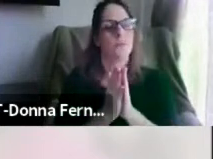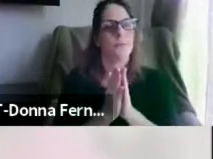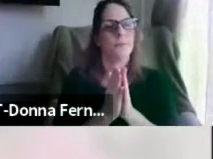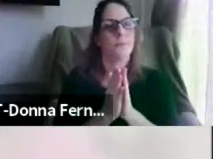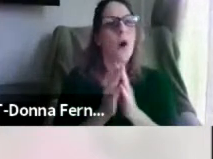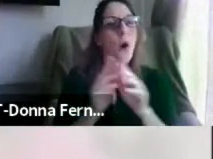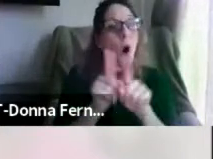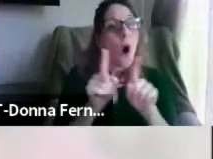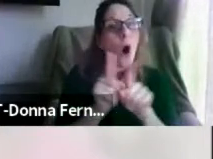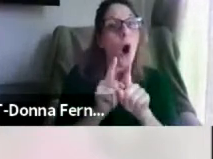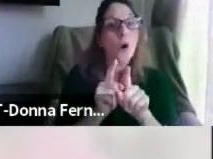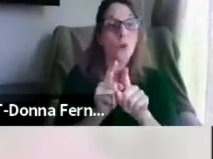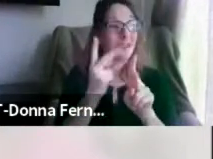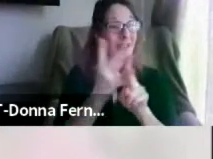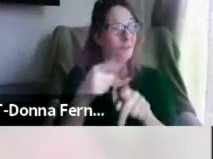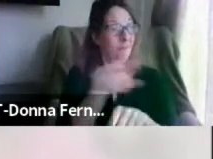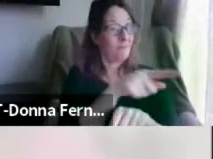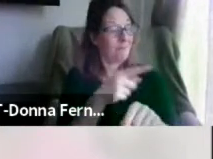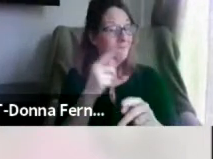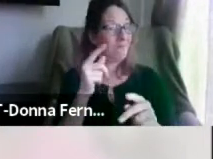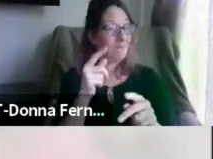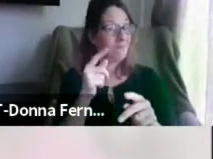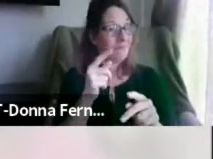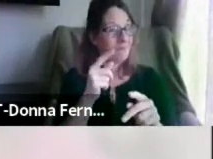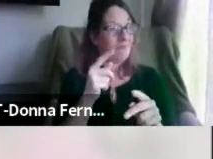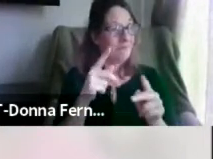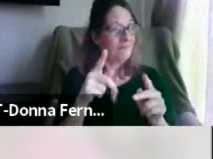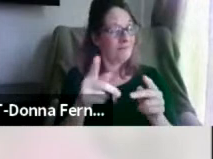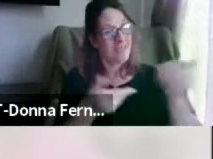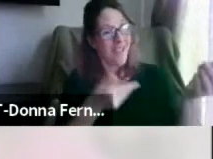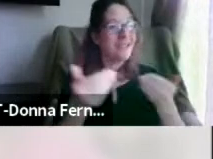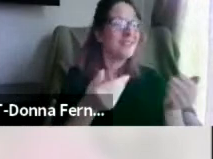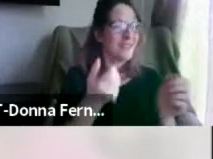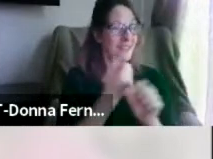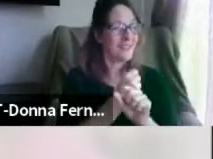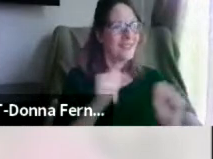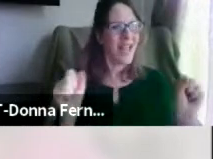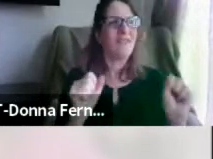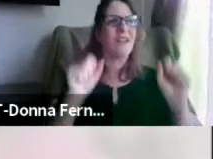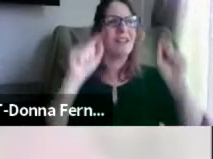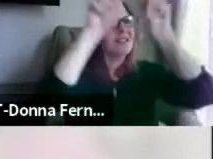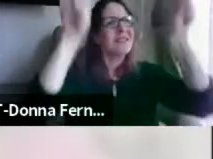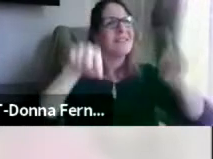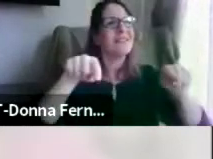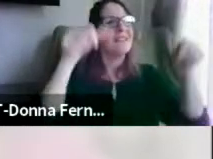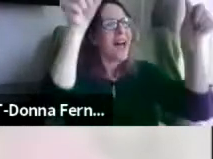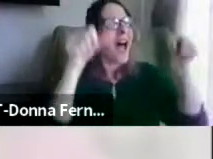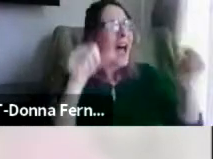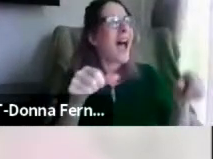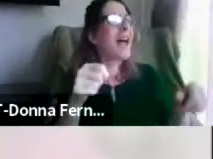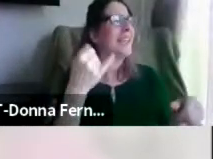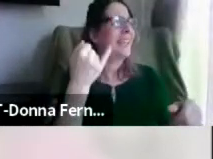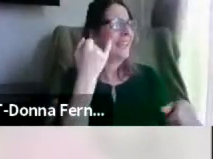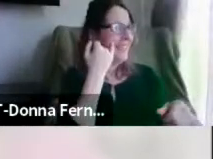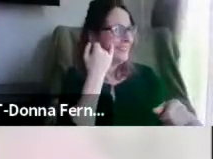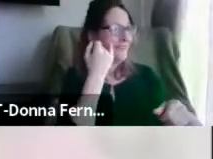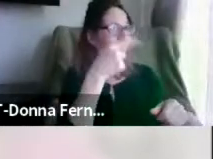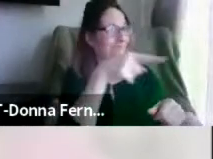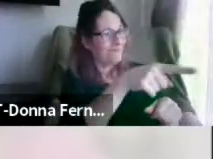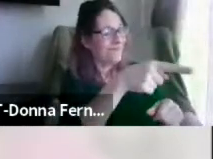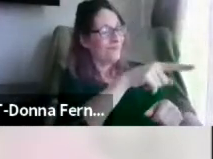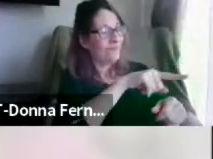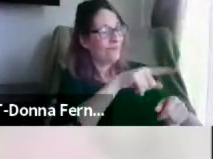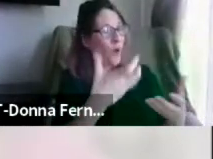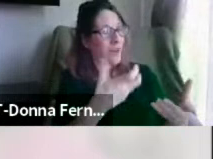Also keeping guests safe, consider posting signage at the entrances, informing guests that if they're not feeling well, they shouldn't come into the